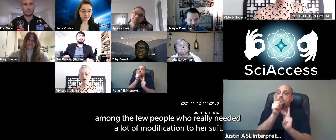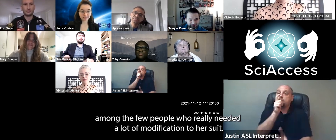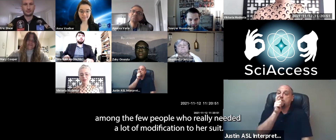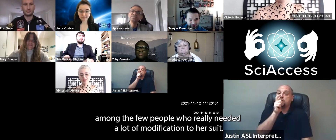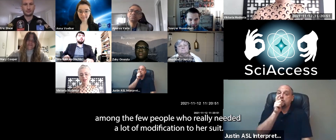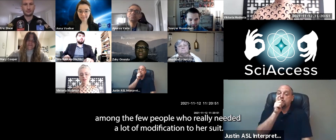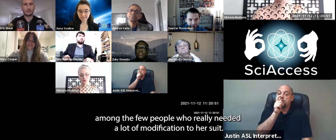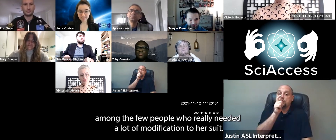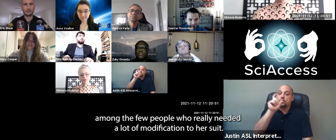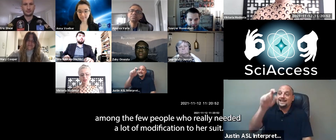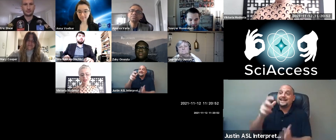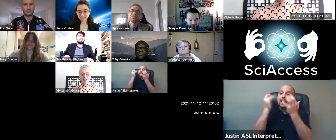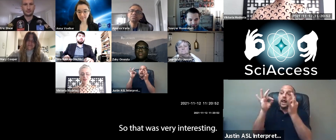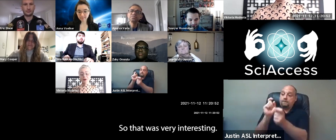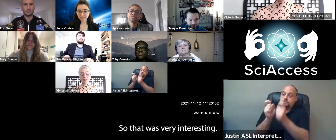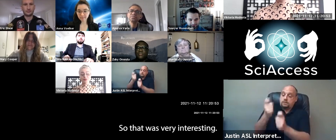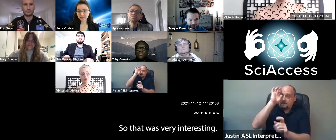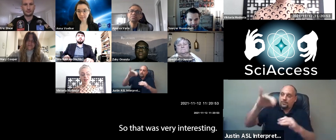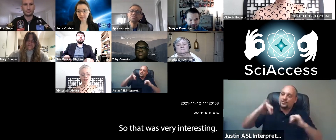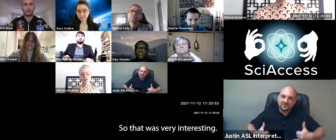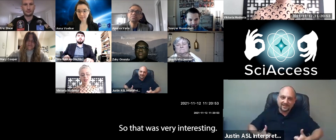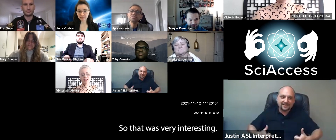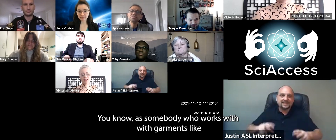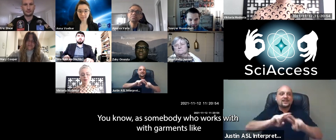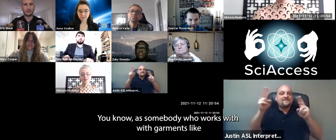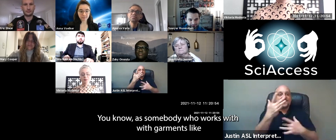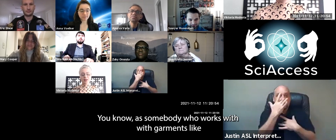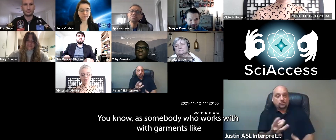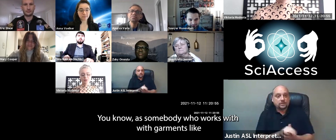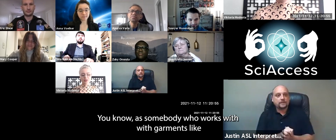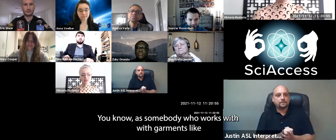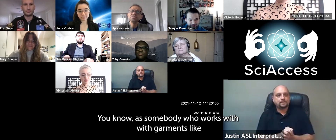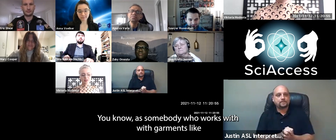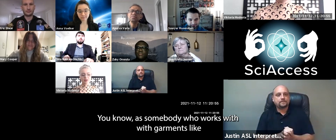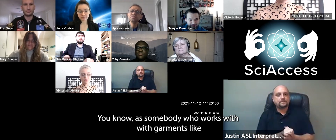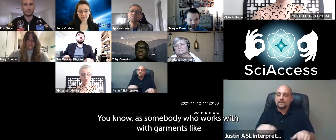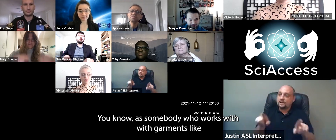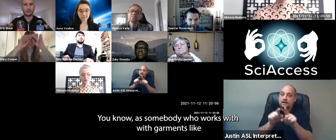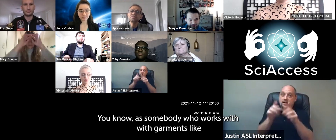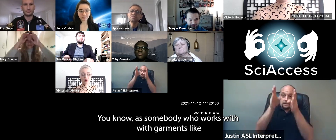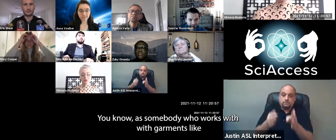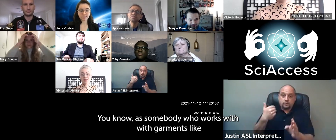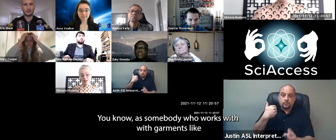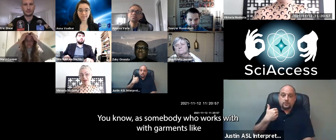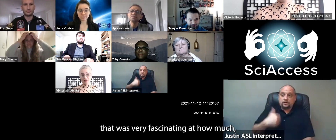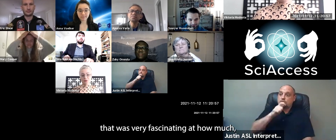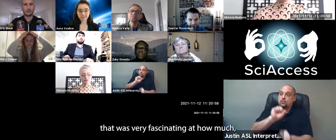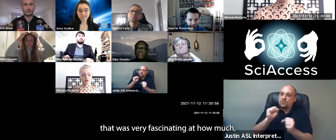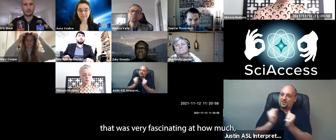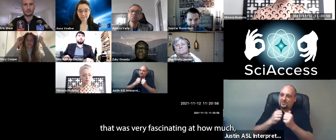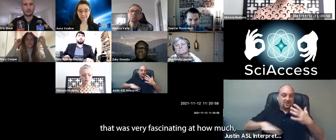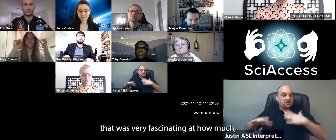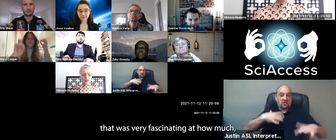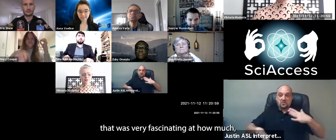needed a lot of modification to her suit. So that was very interesting, as somebody who works, with garments, like that